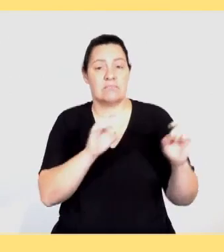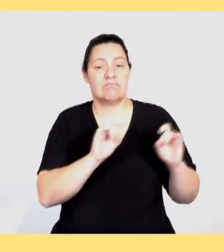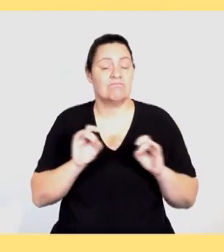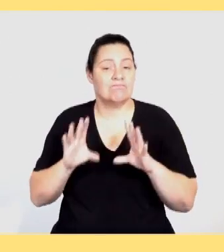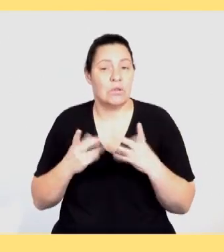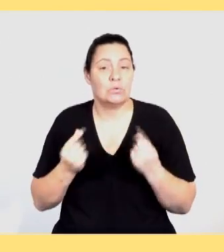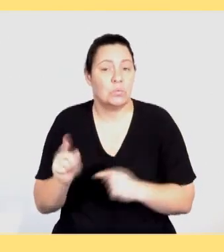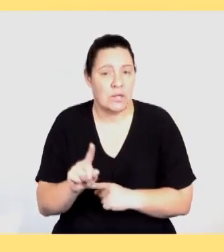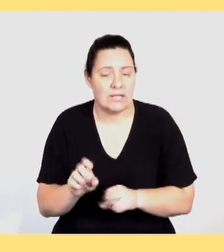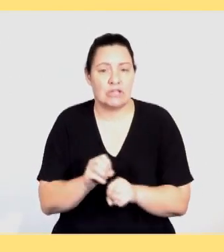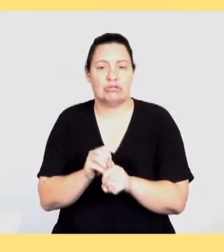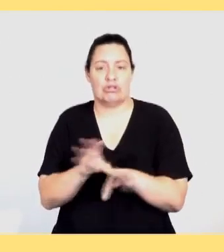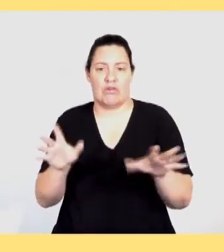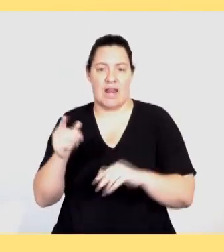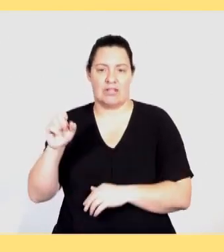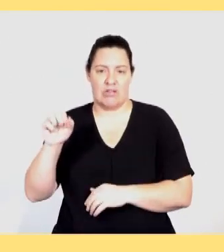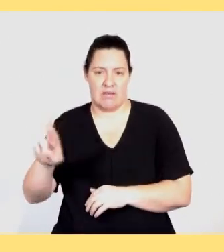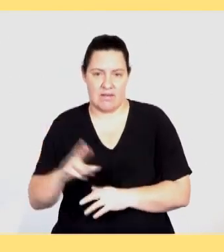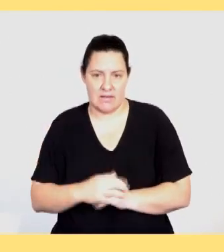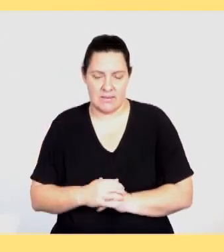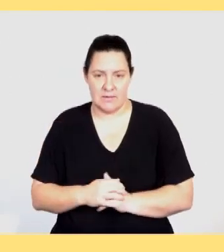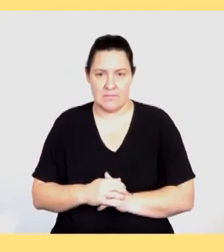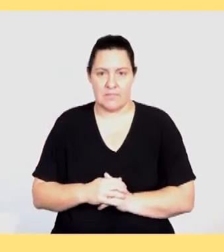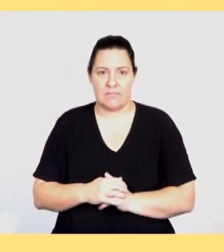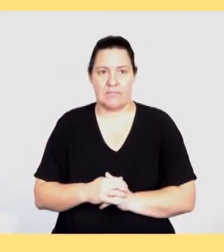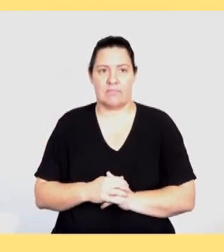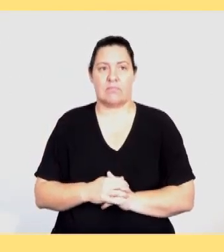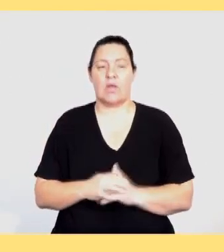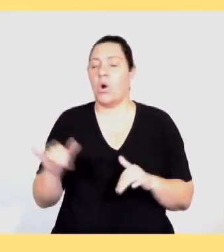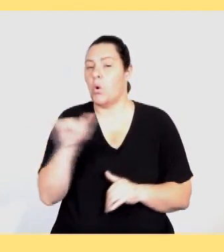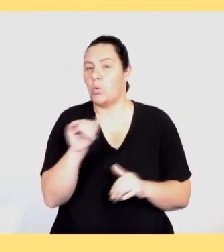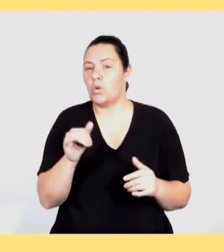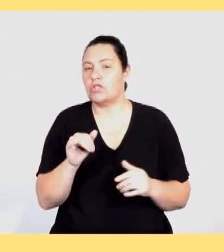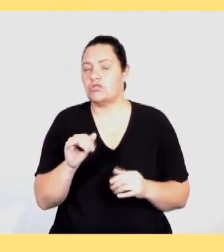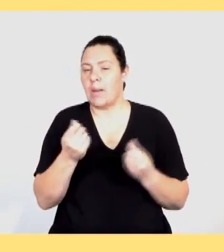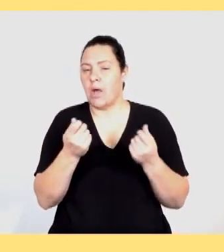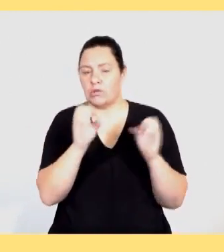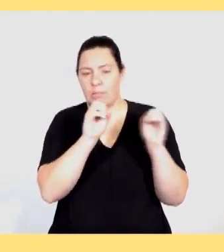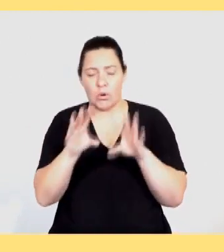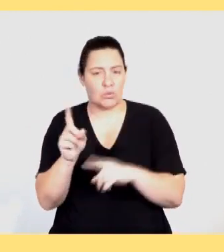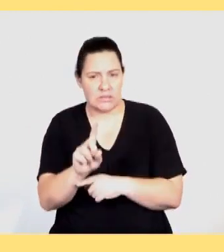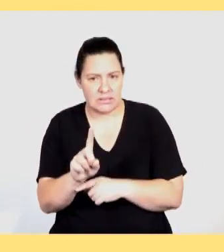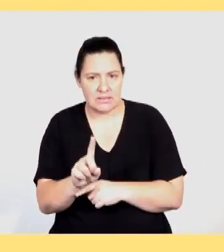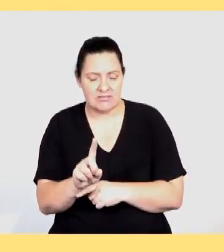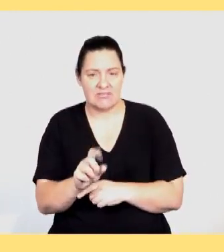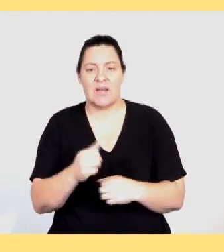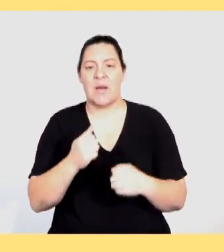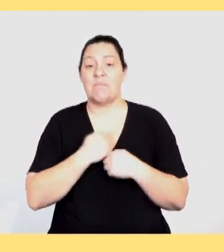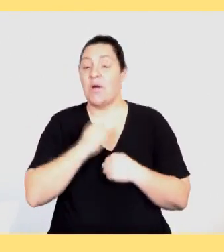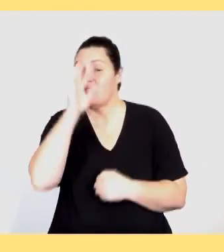quickly do our general ledger. So which amount am I posting here? I'm